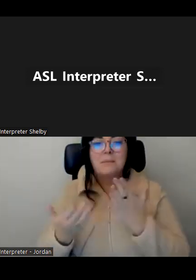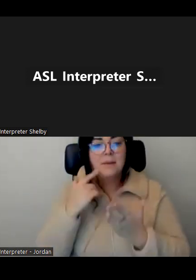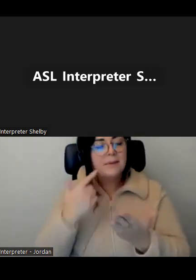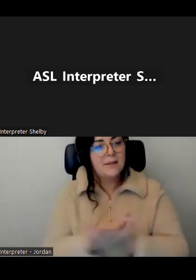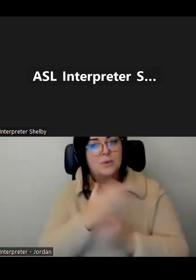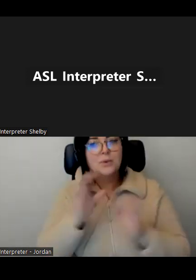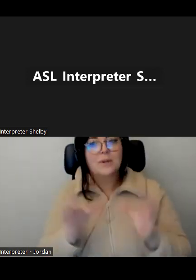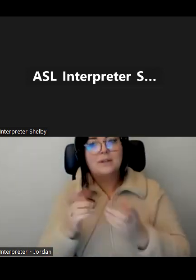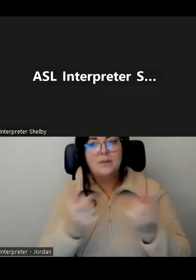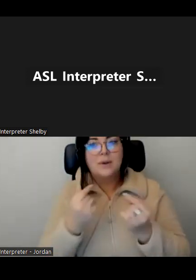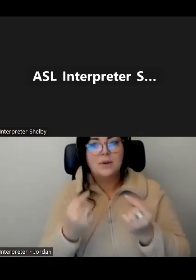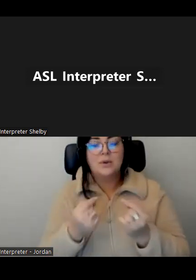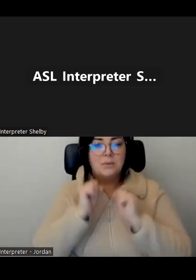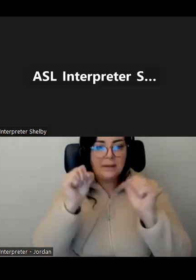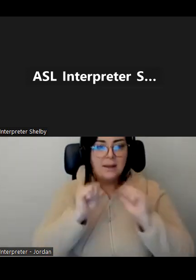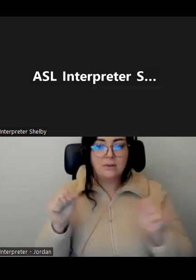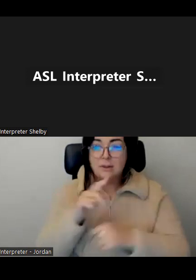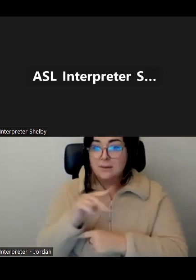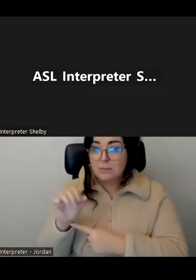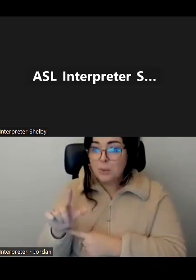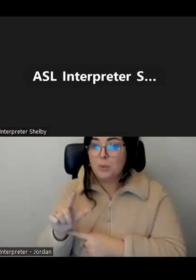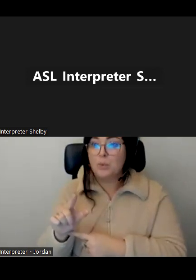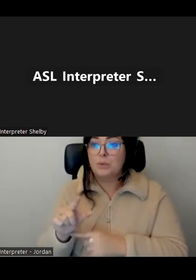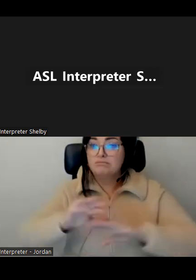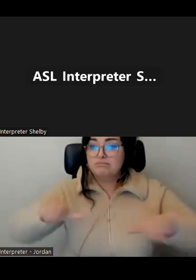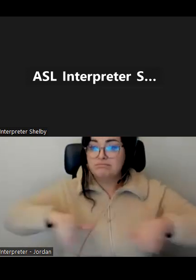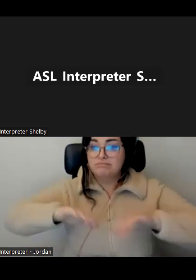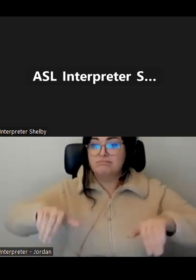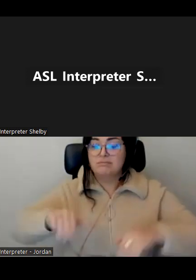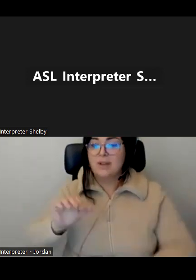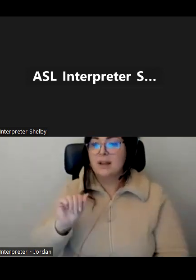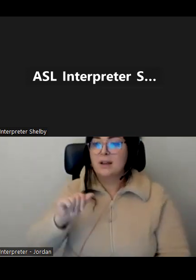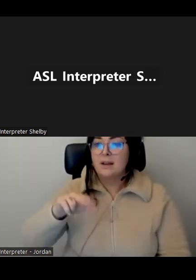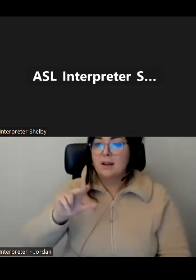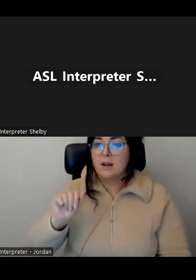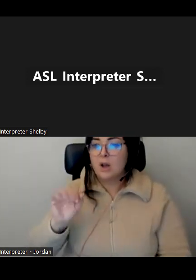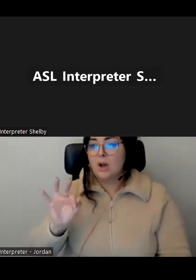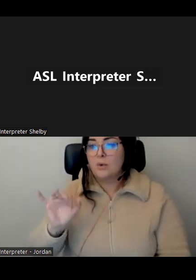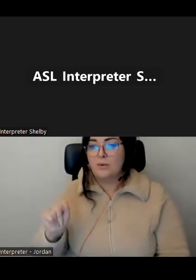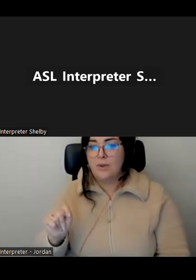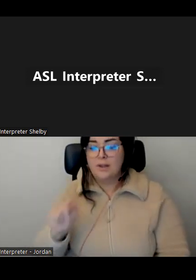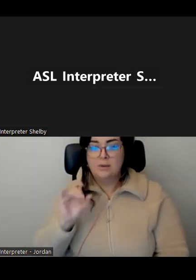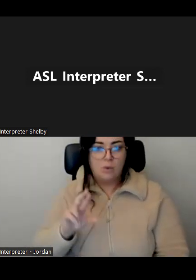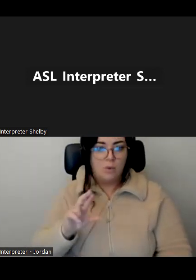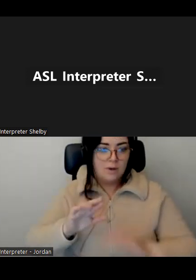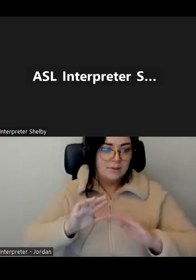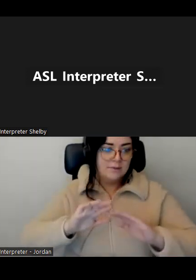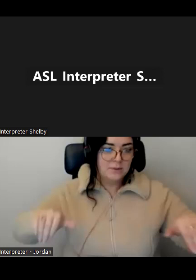need to exercise in a pool, like a aquafit aerobics type thing, or swimming